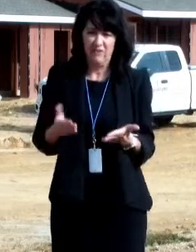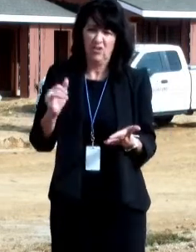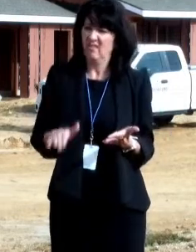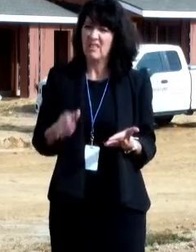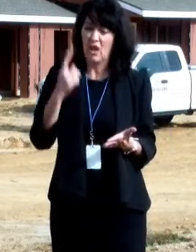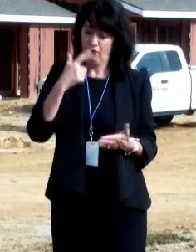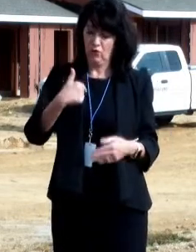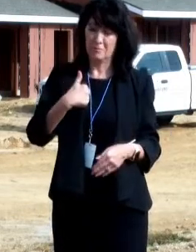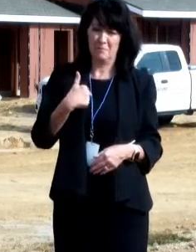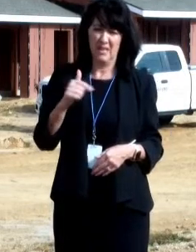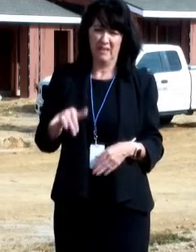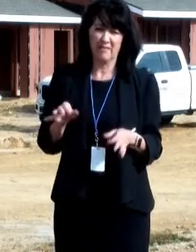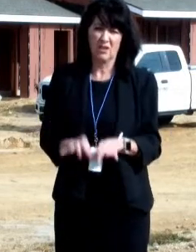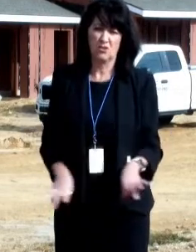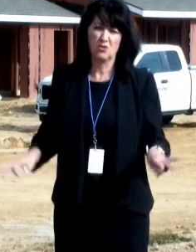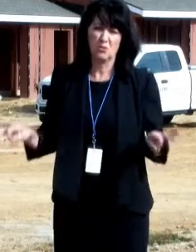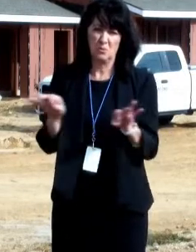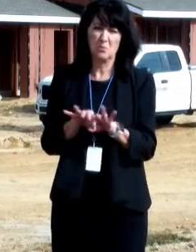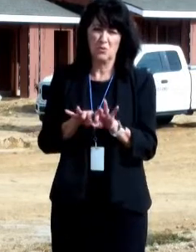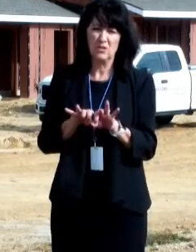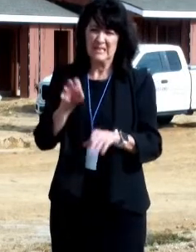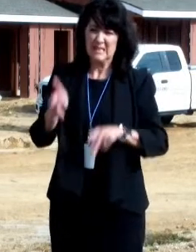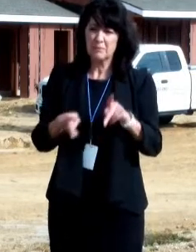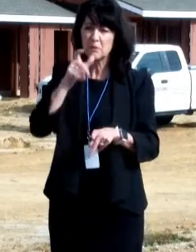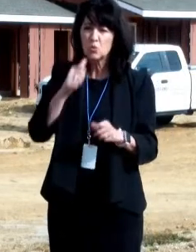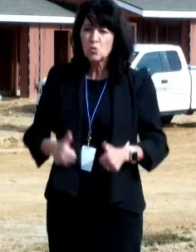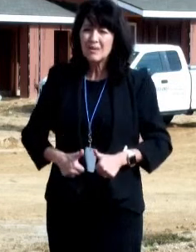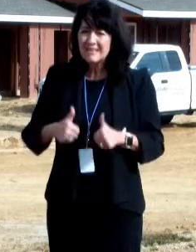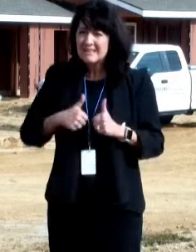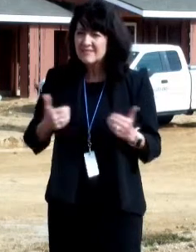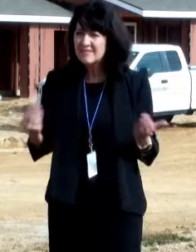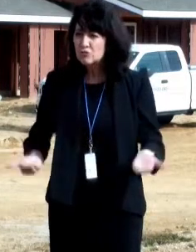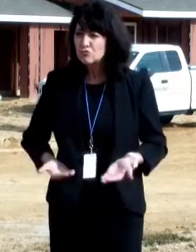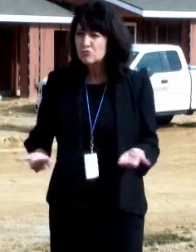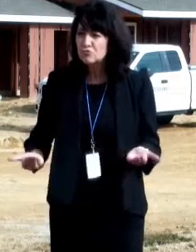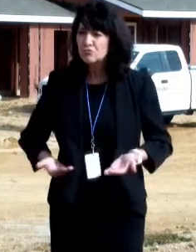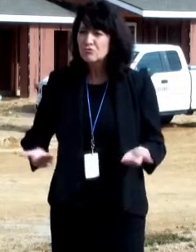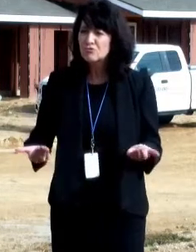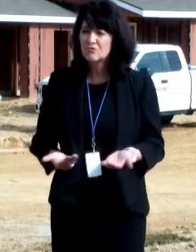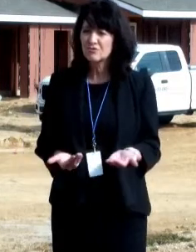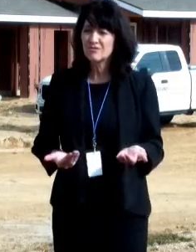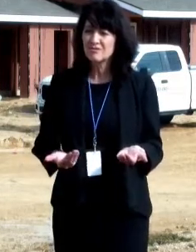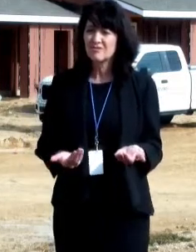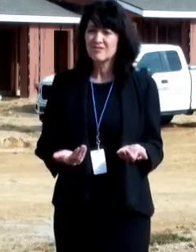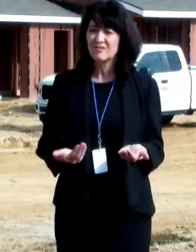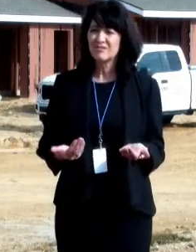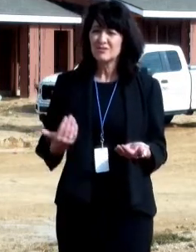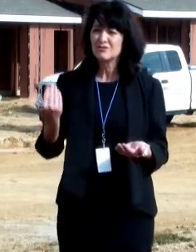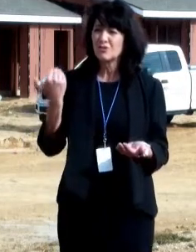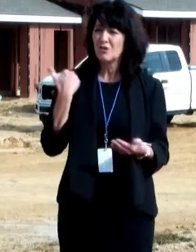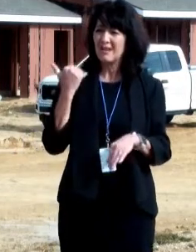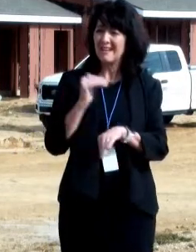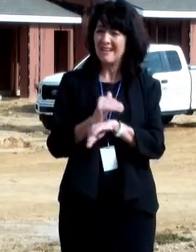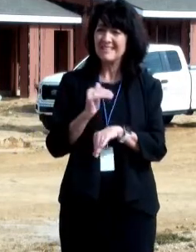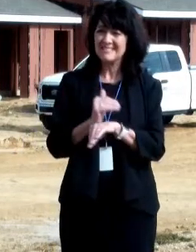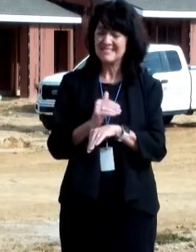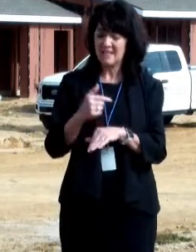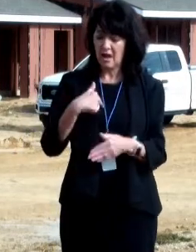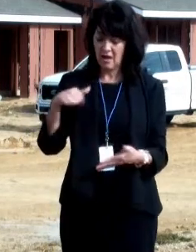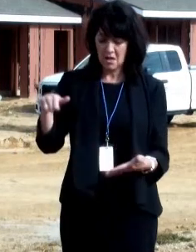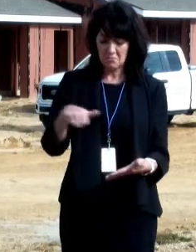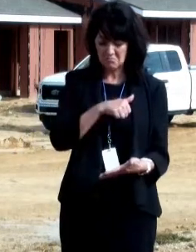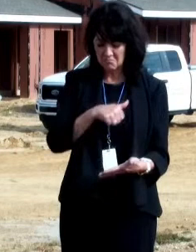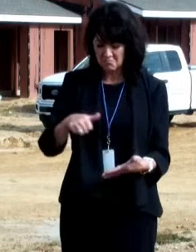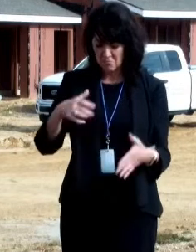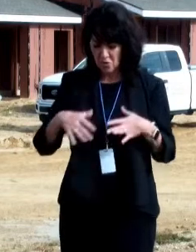here, the people who live here. And so last night as I was ironing my clothes, it wasn't a scripture